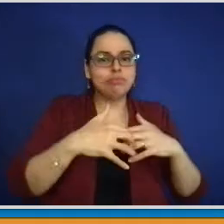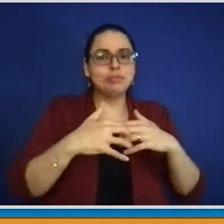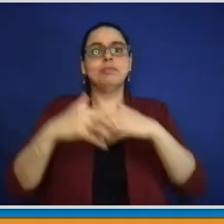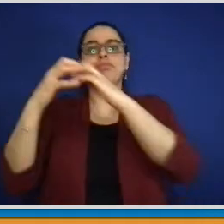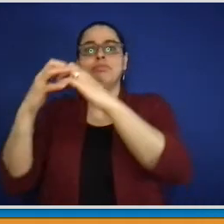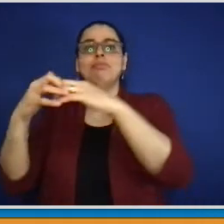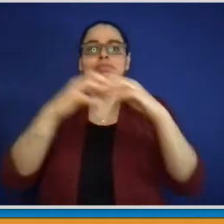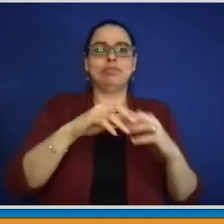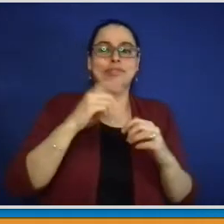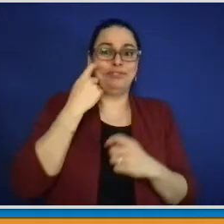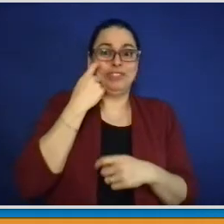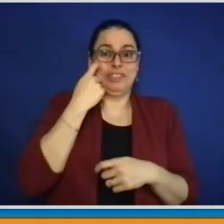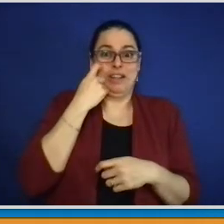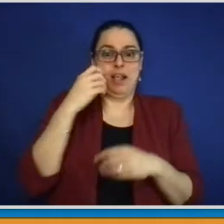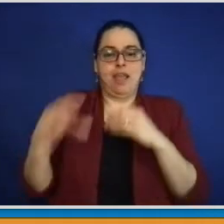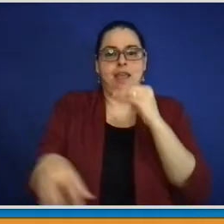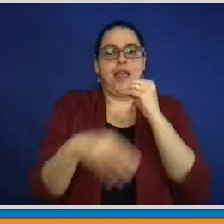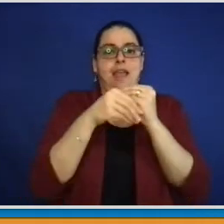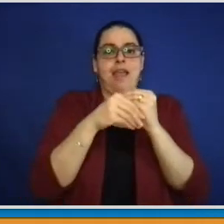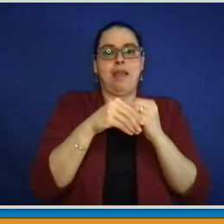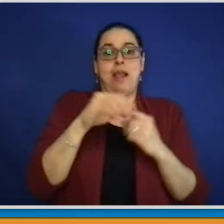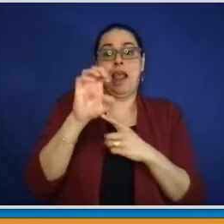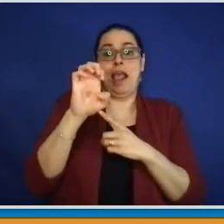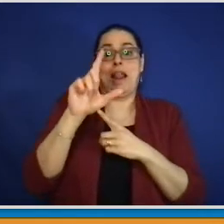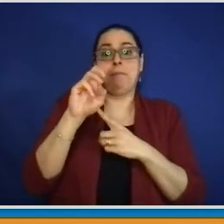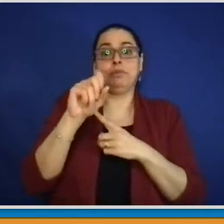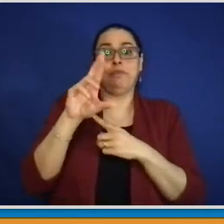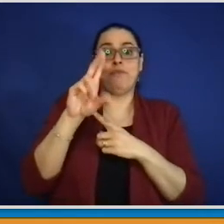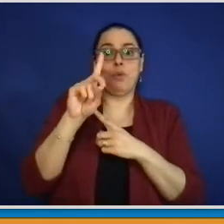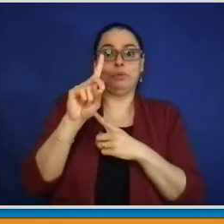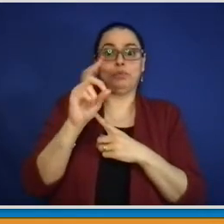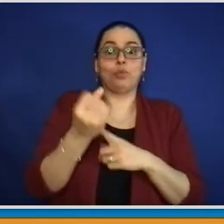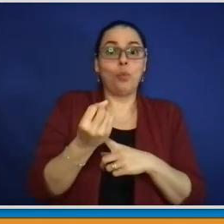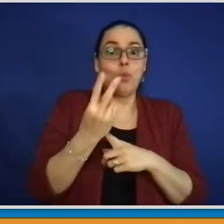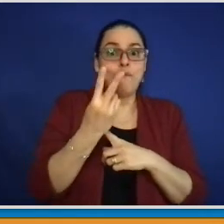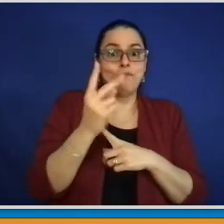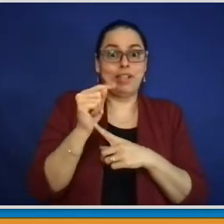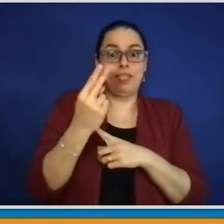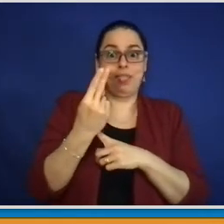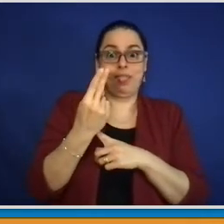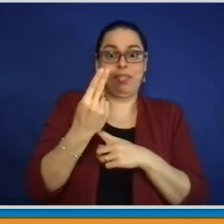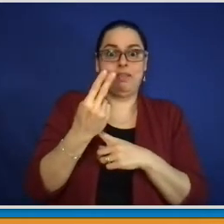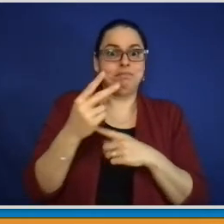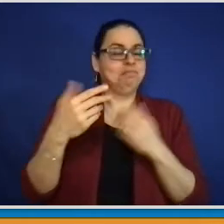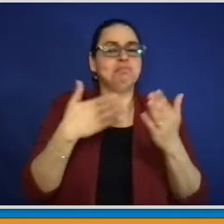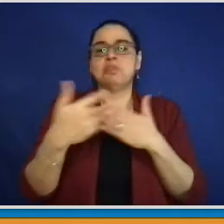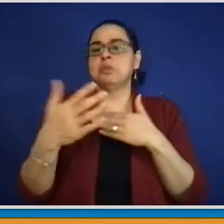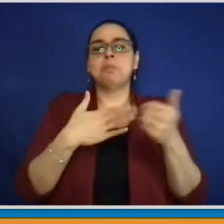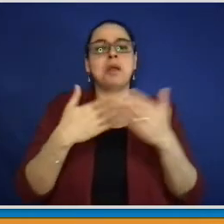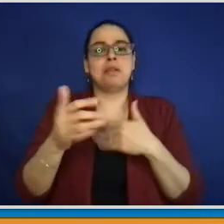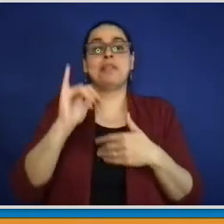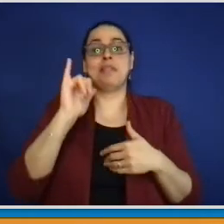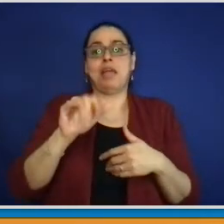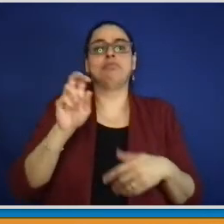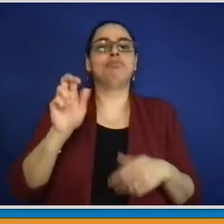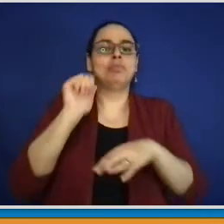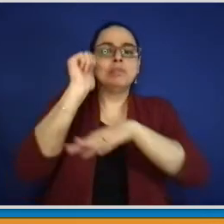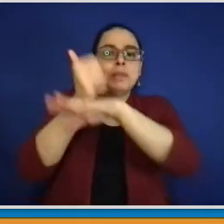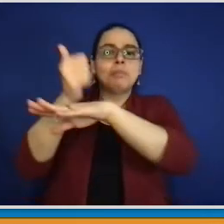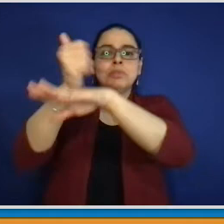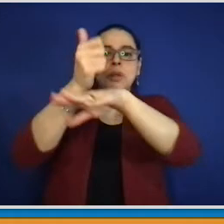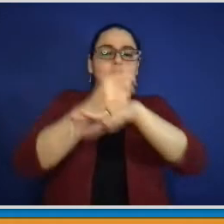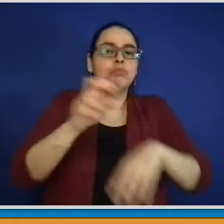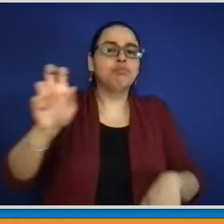was the 12th site. So again, whether it was in Portchester, Ossining, Peekskill, Sleepy Hollow, Tarrytown, New Rochelle,